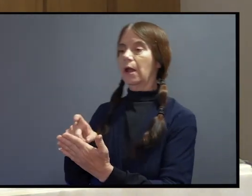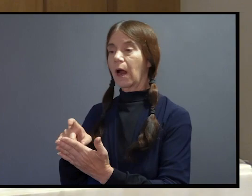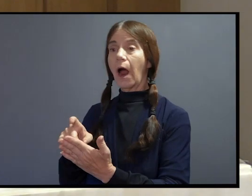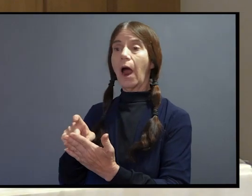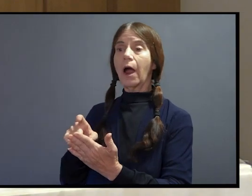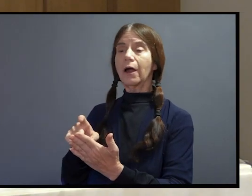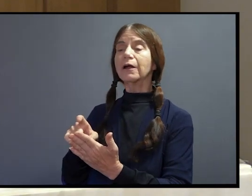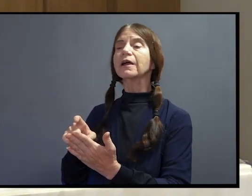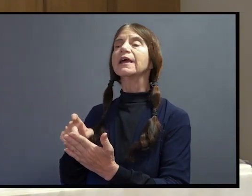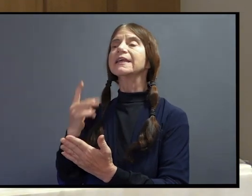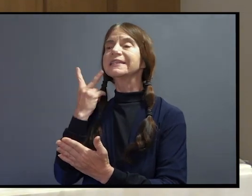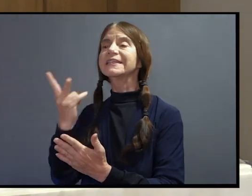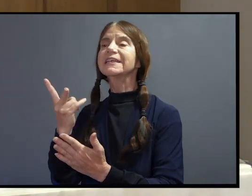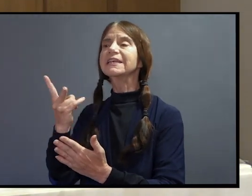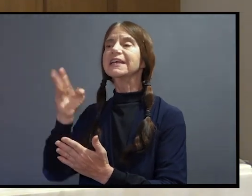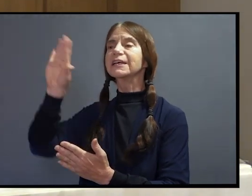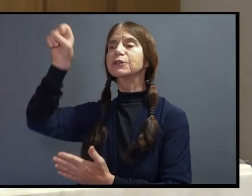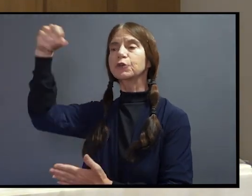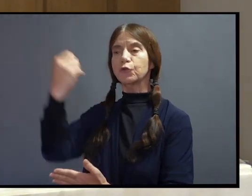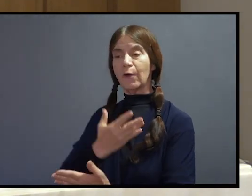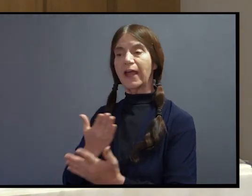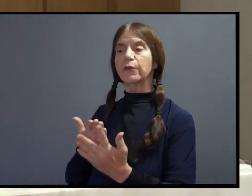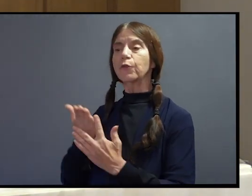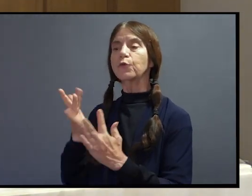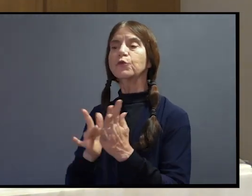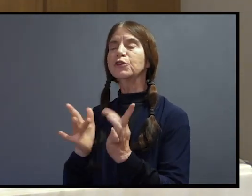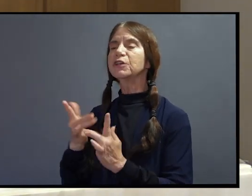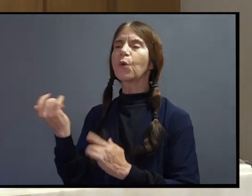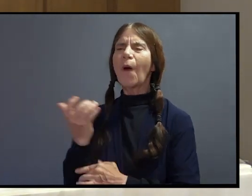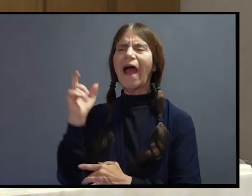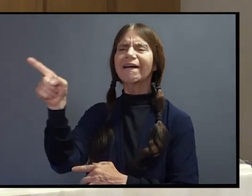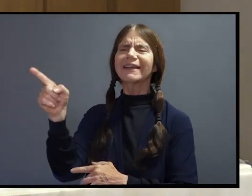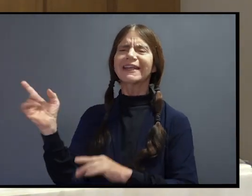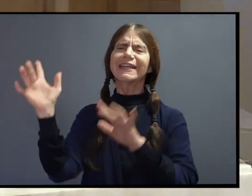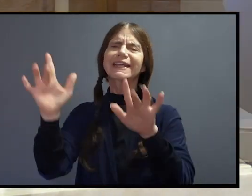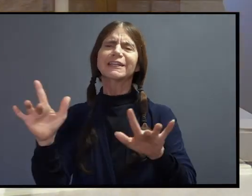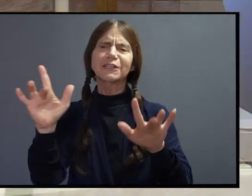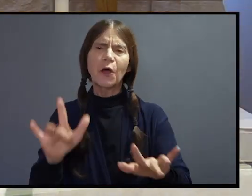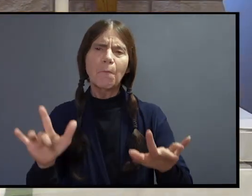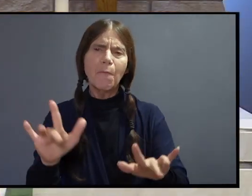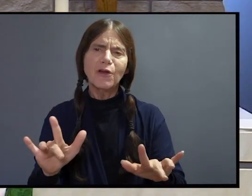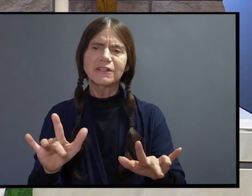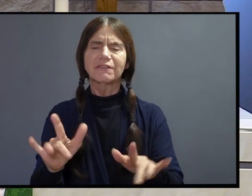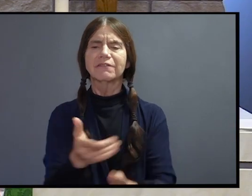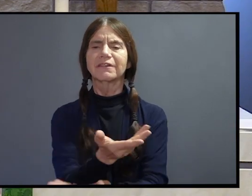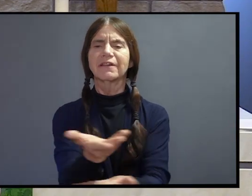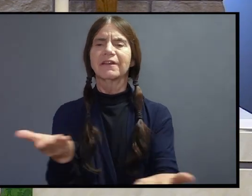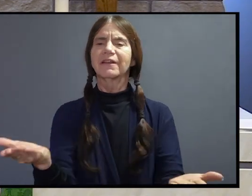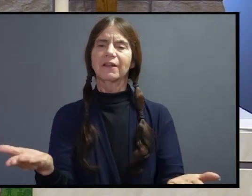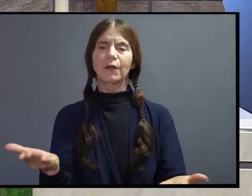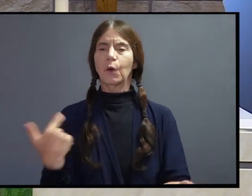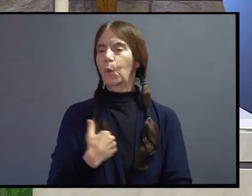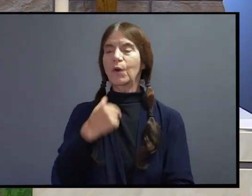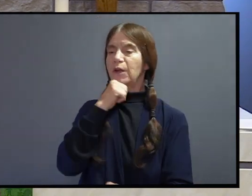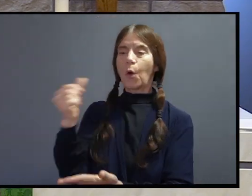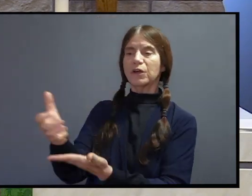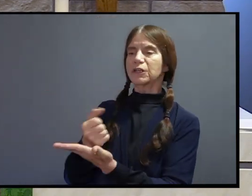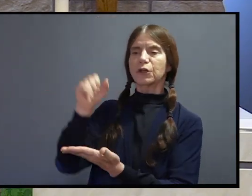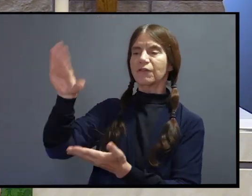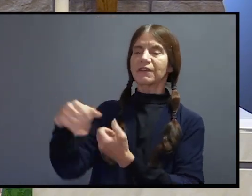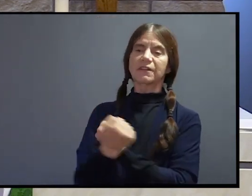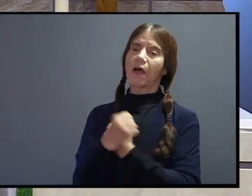God's grace, that He is merciful to us. We don't deserve God's